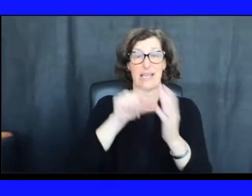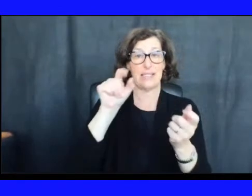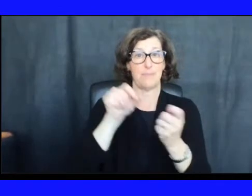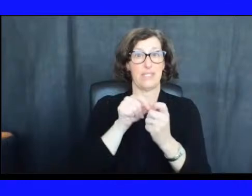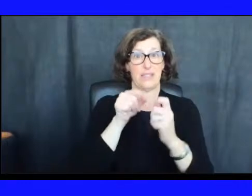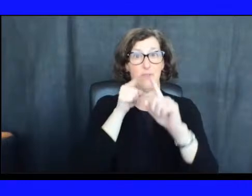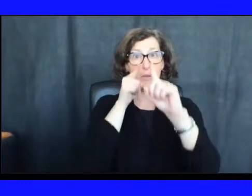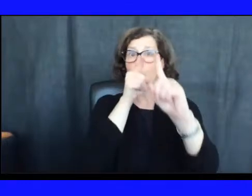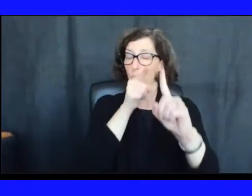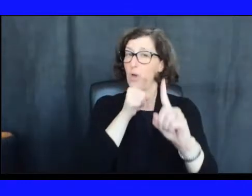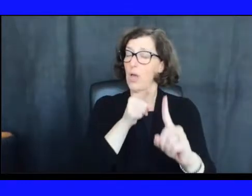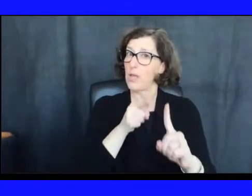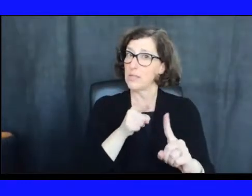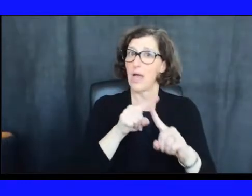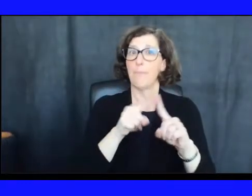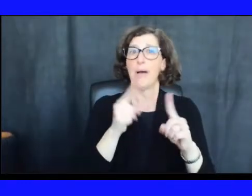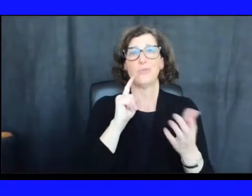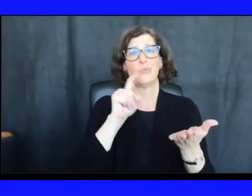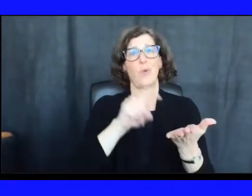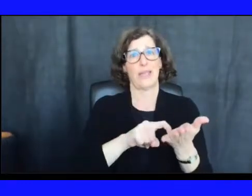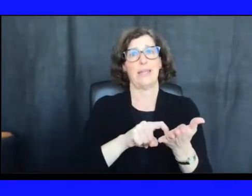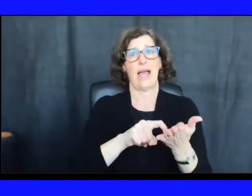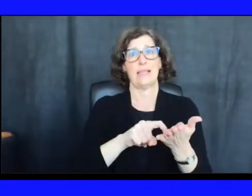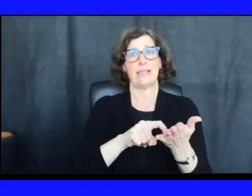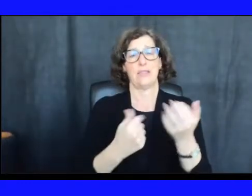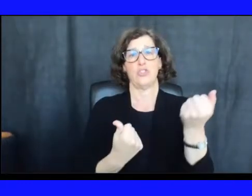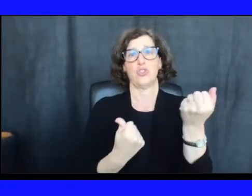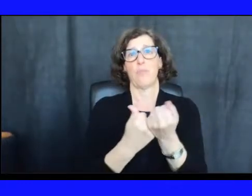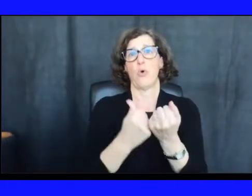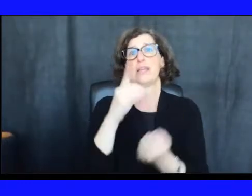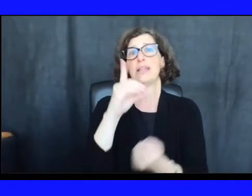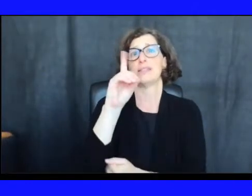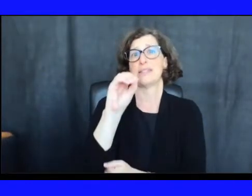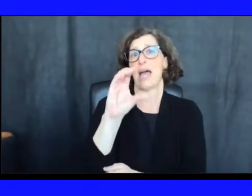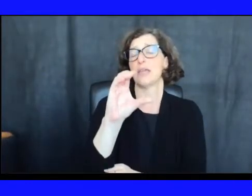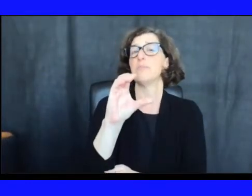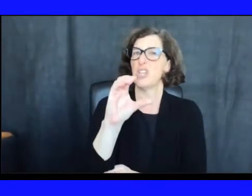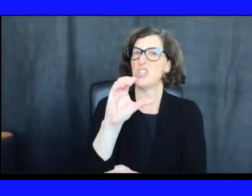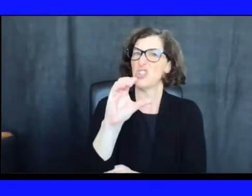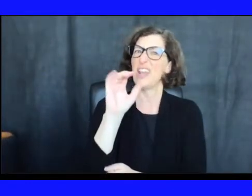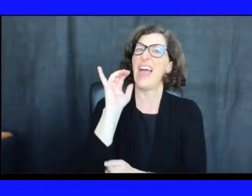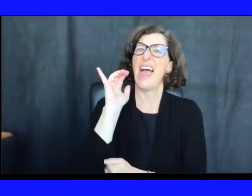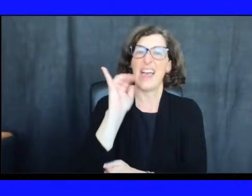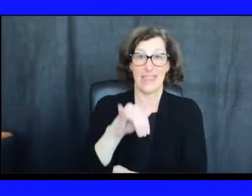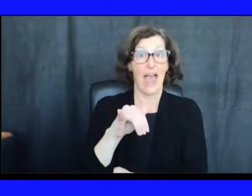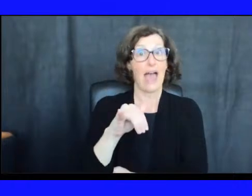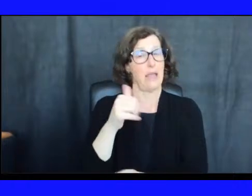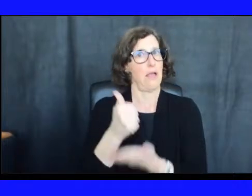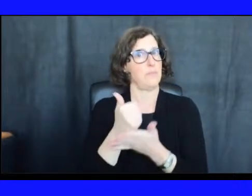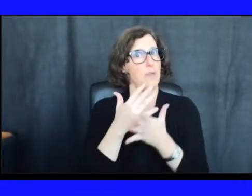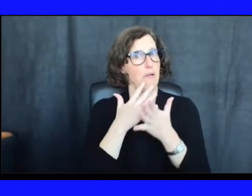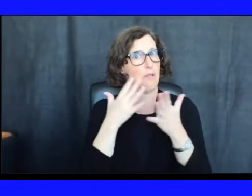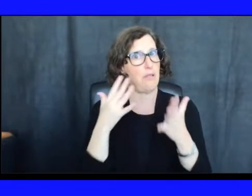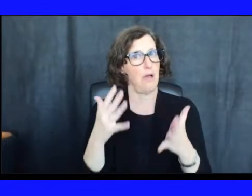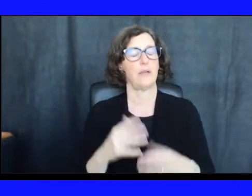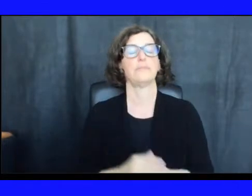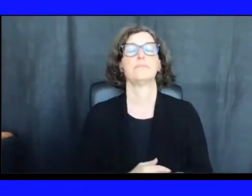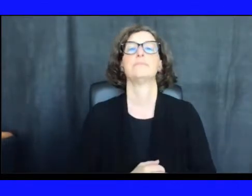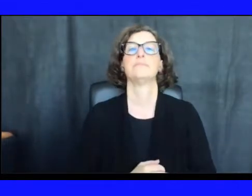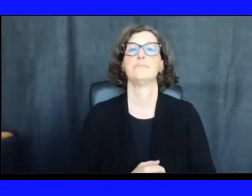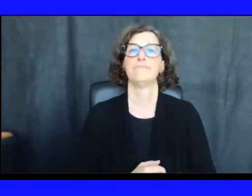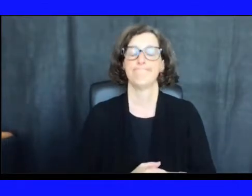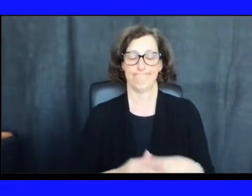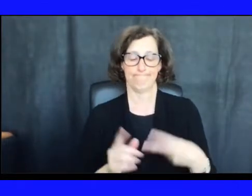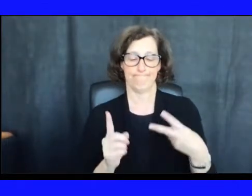I'm glad that we're at 90% of insured patients now, but